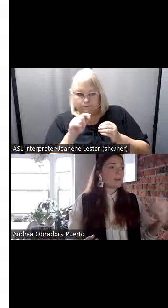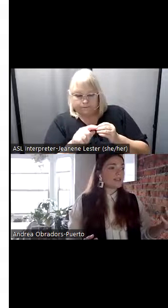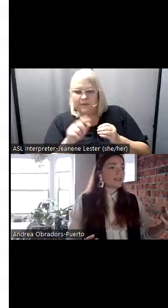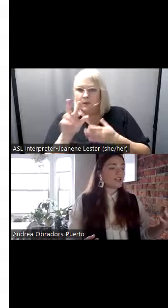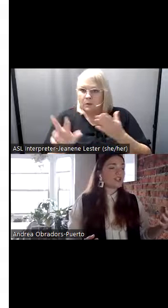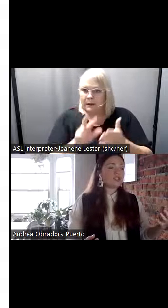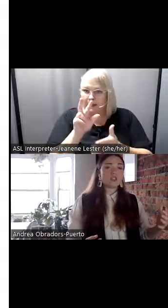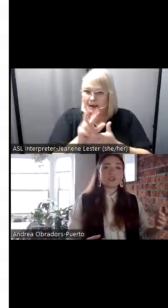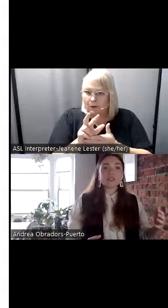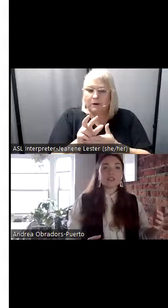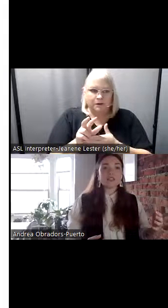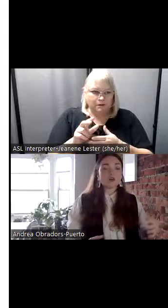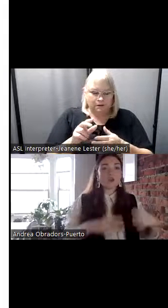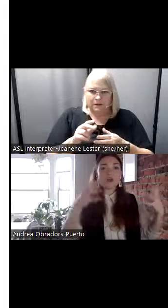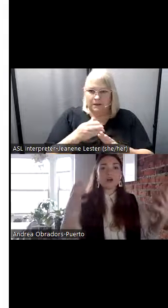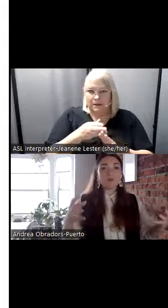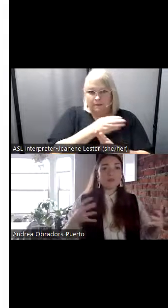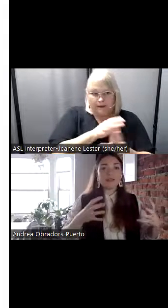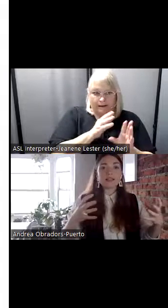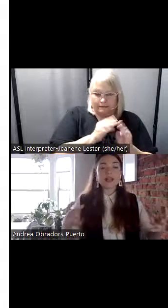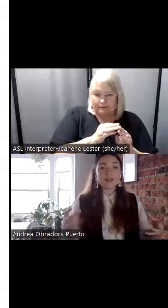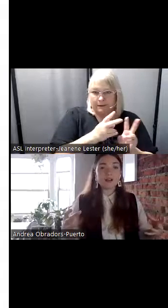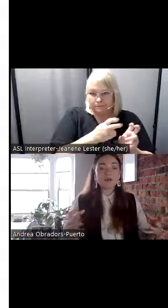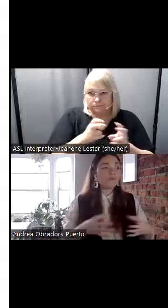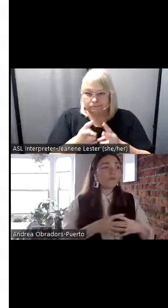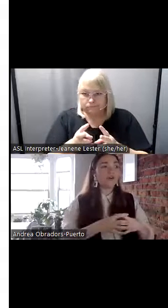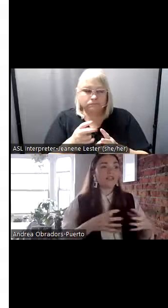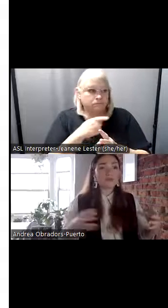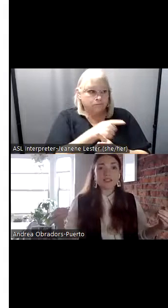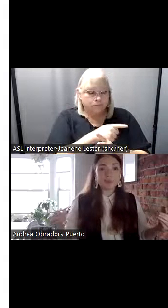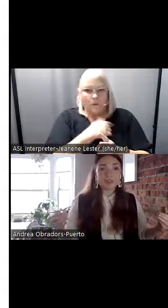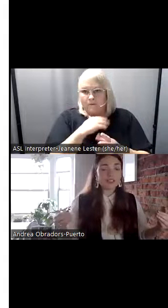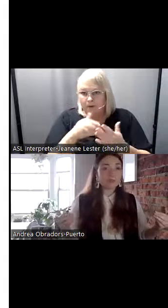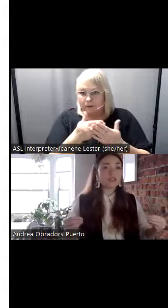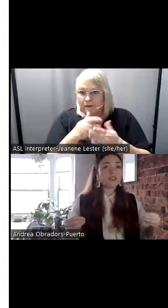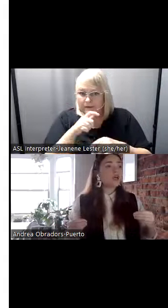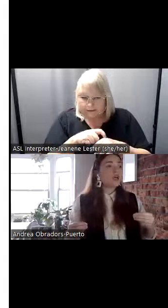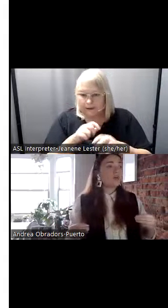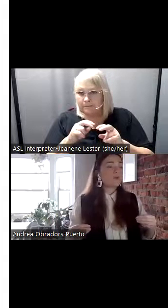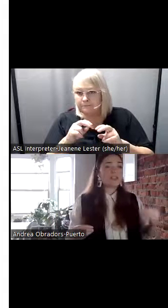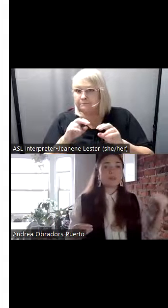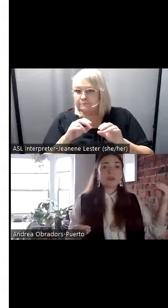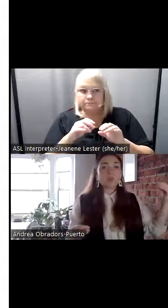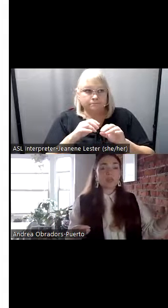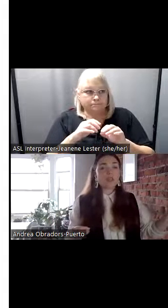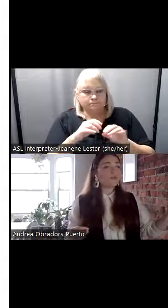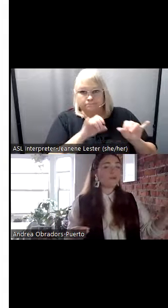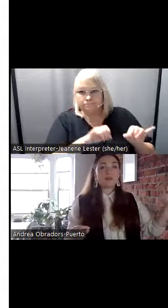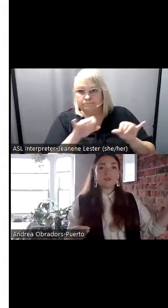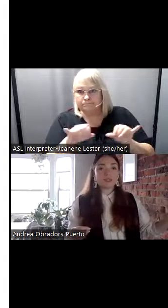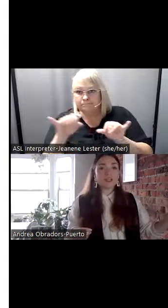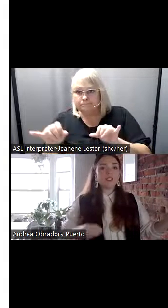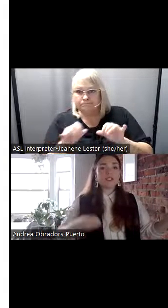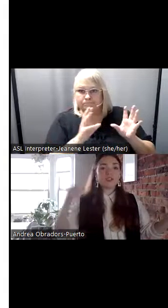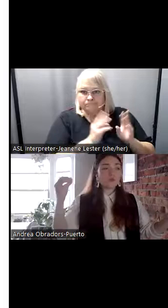recapping the past sessions since we basically have all the time the same participants, but it's been a week from